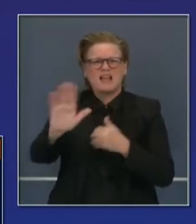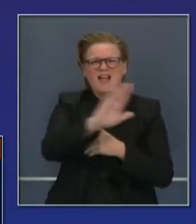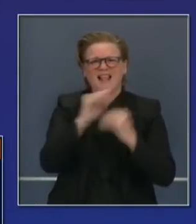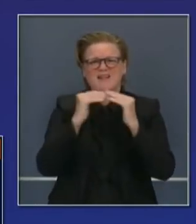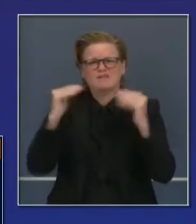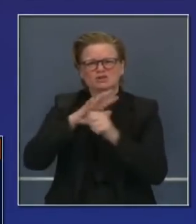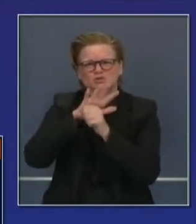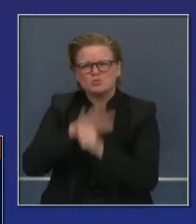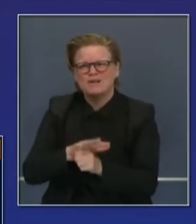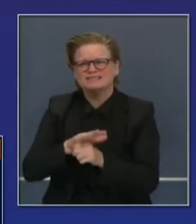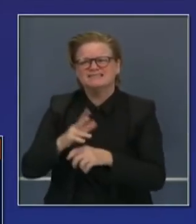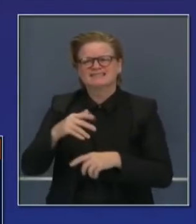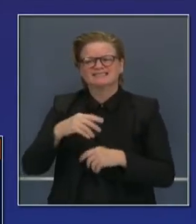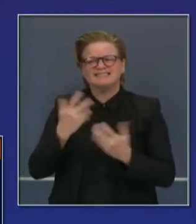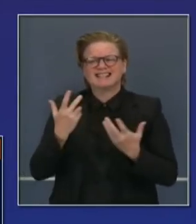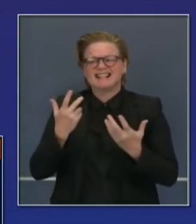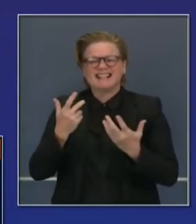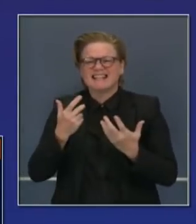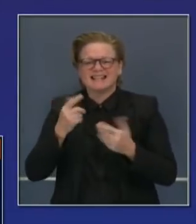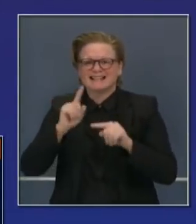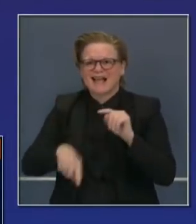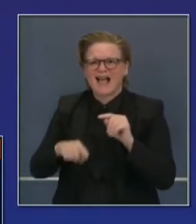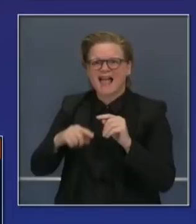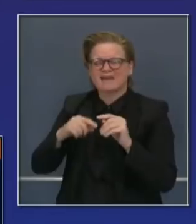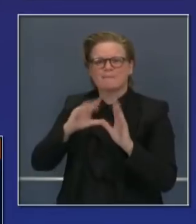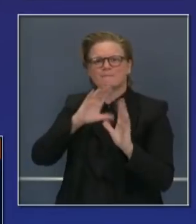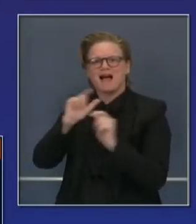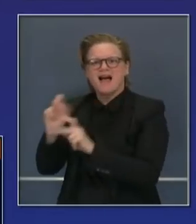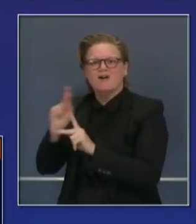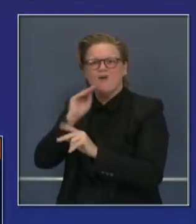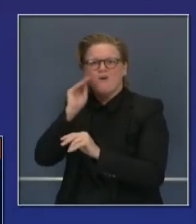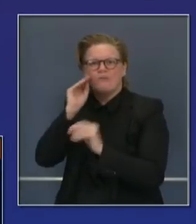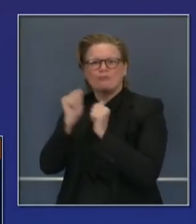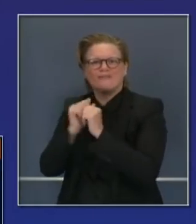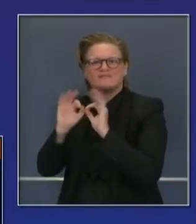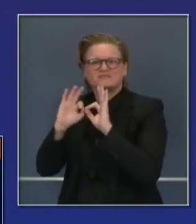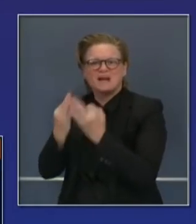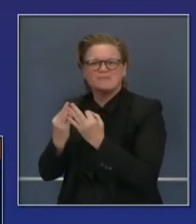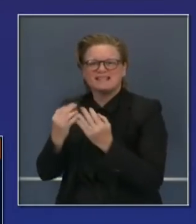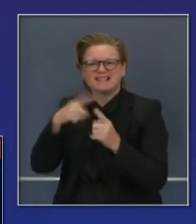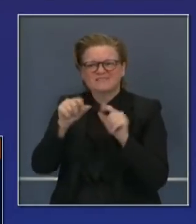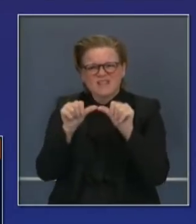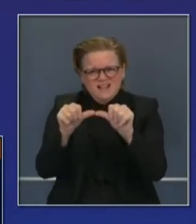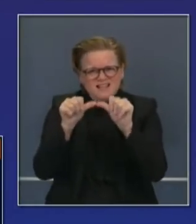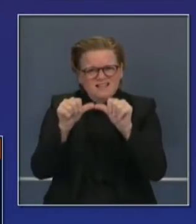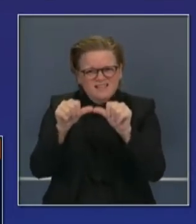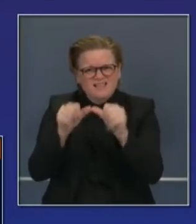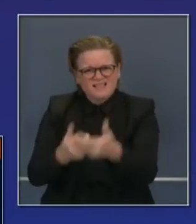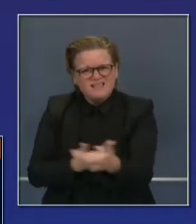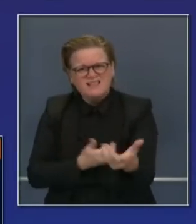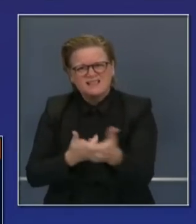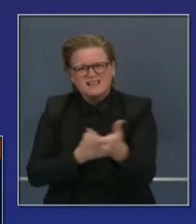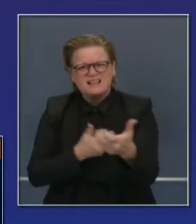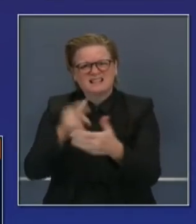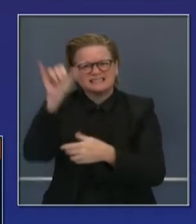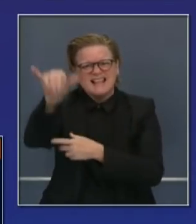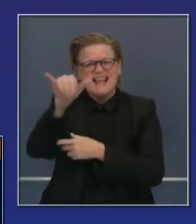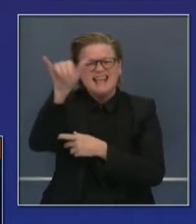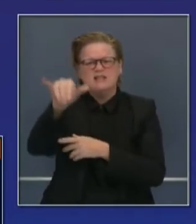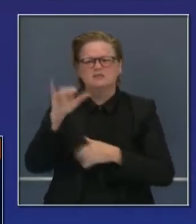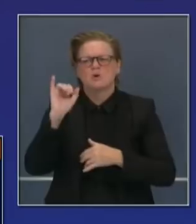season of not being able to see their loved ones and being on because of all of this historic wildfire